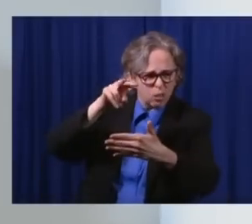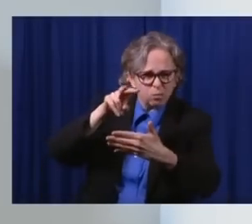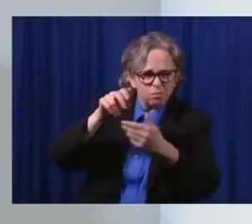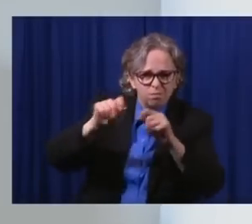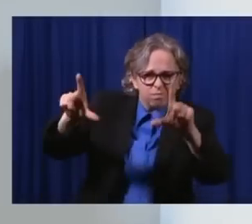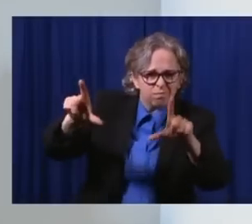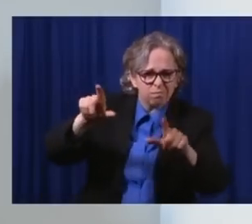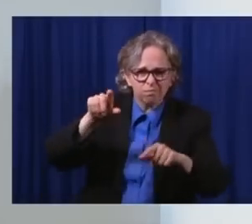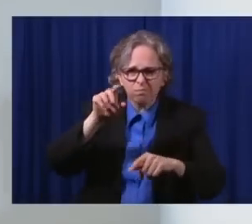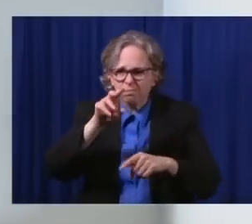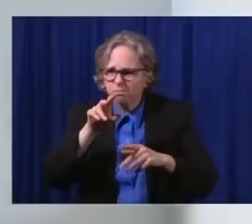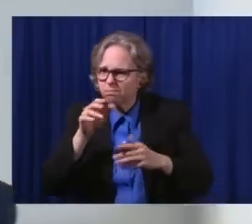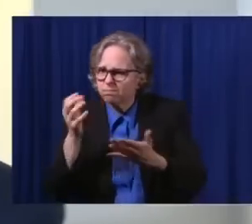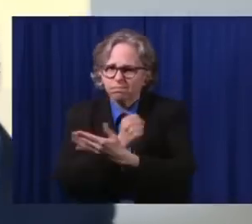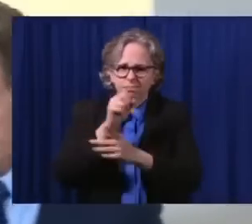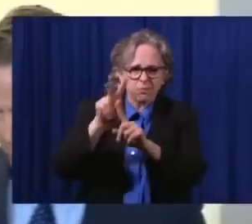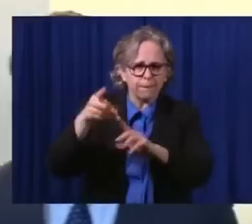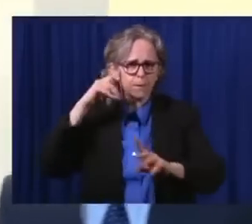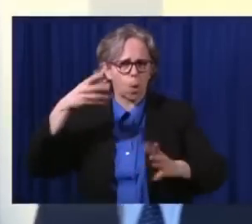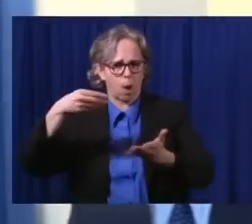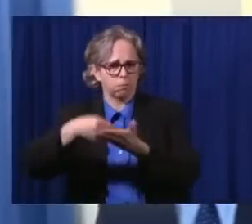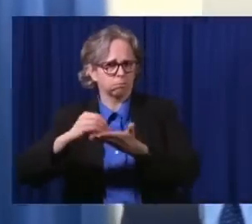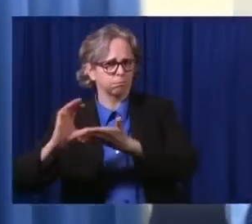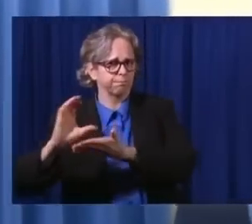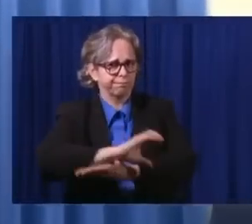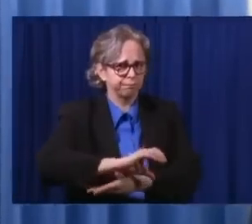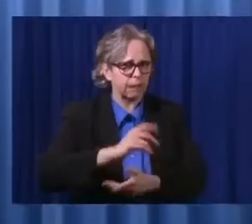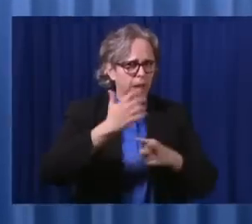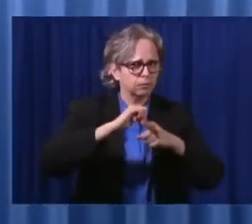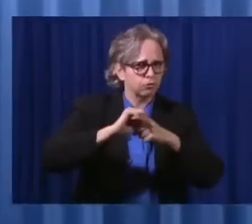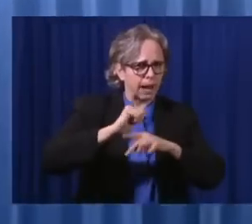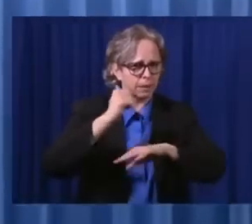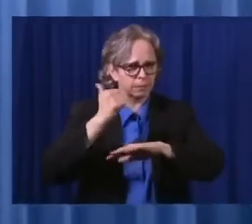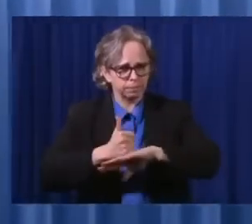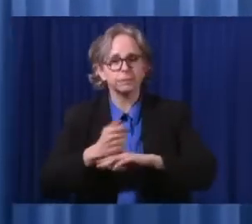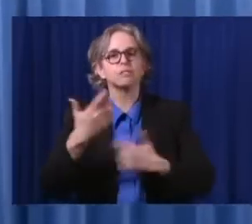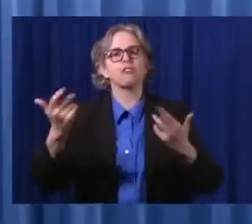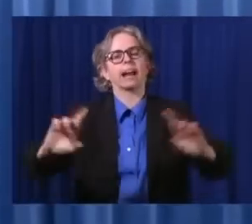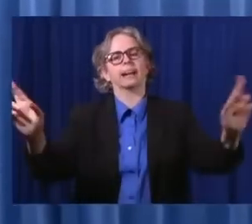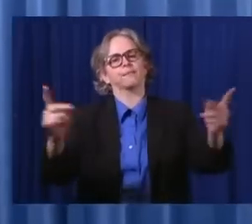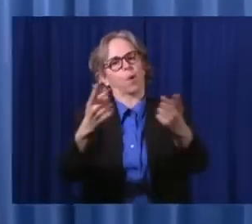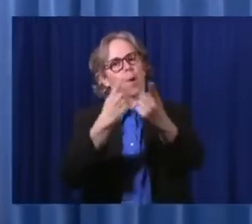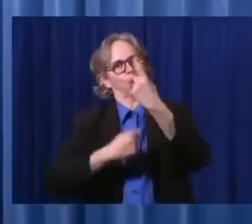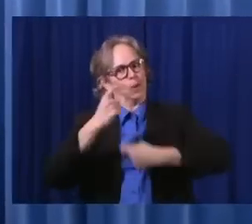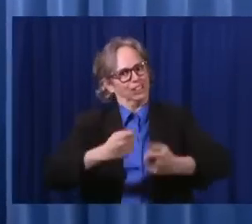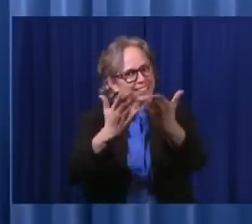so as well. Governor? Thanks, John. We're ready for questions.